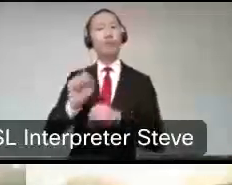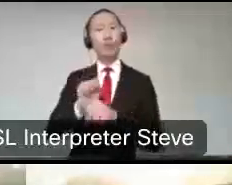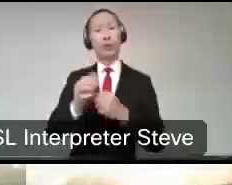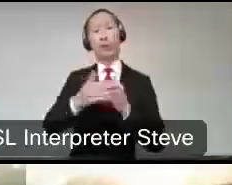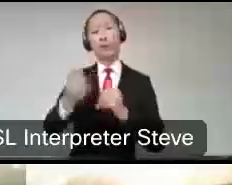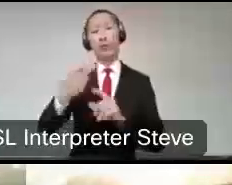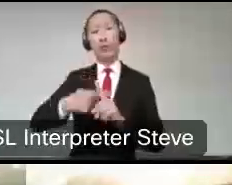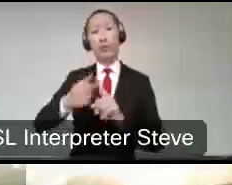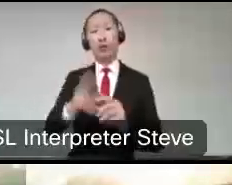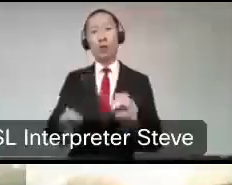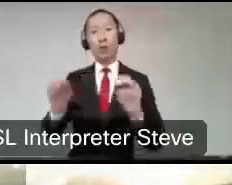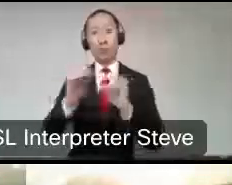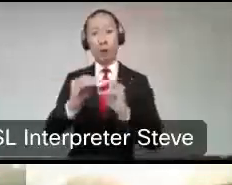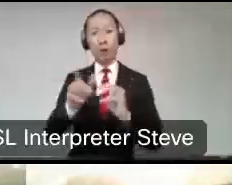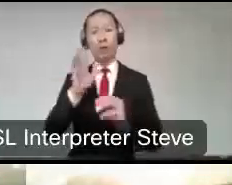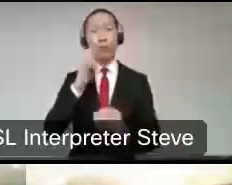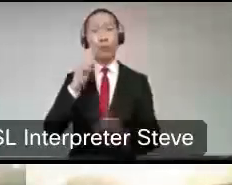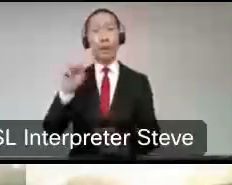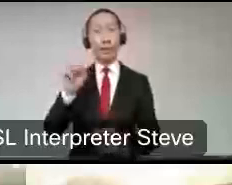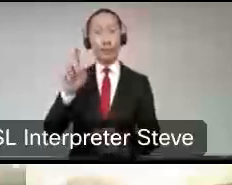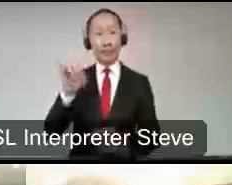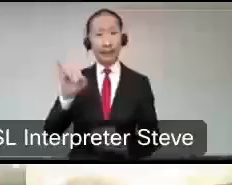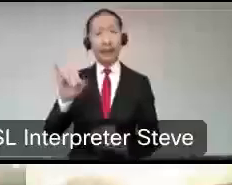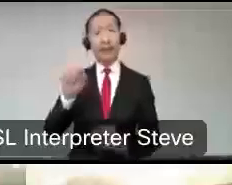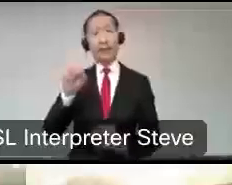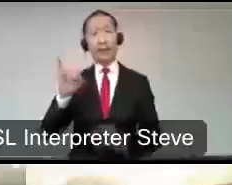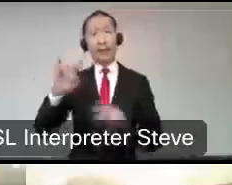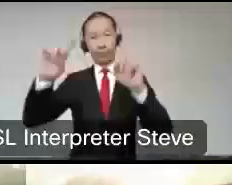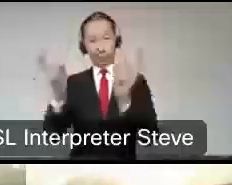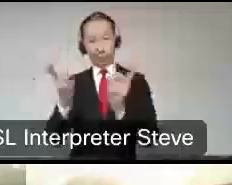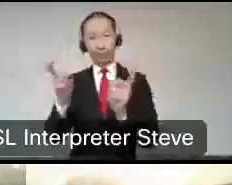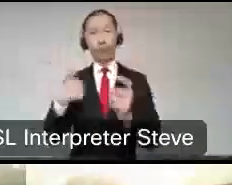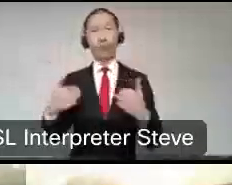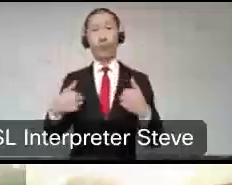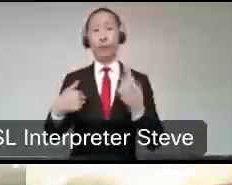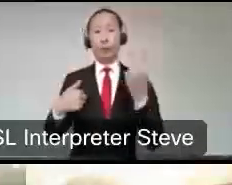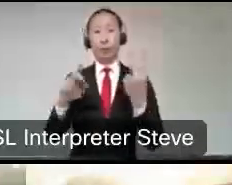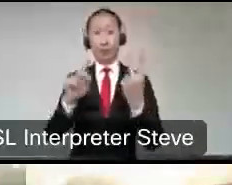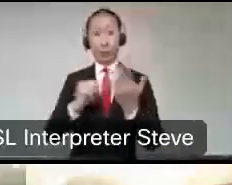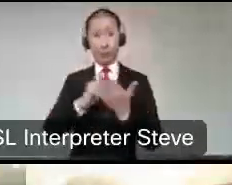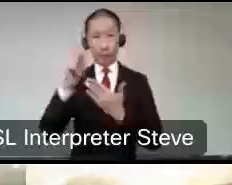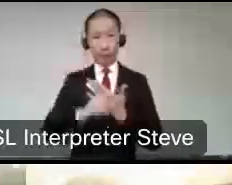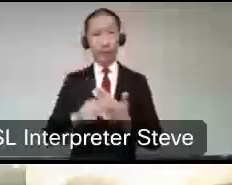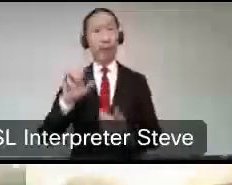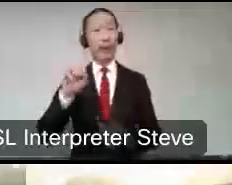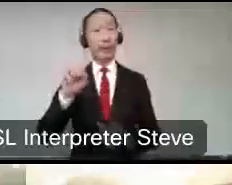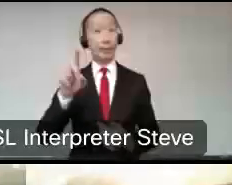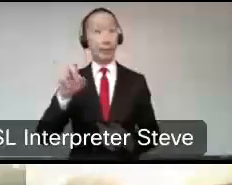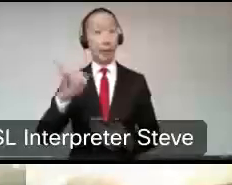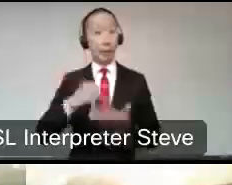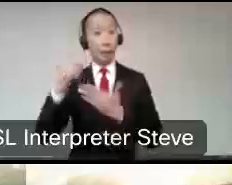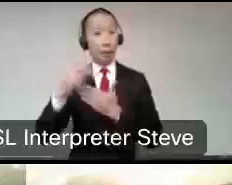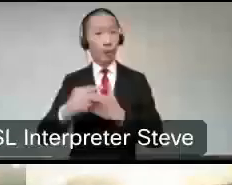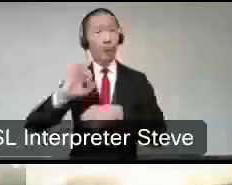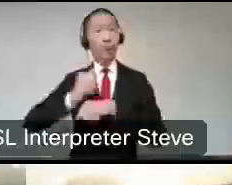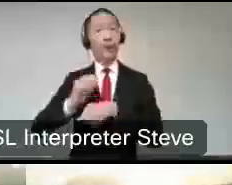longer. And you'll see the SSDI and SSI in parentheses. We have 2 disability programs. The SSDI program is based